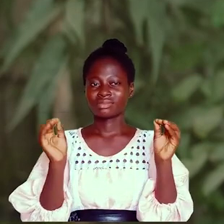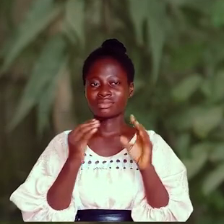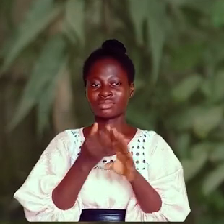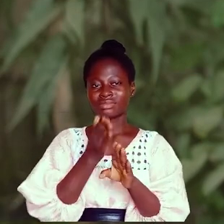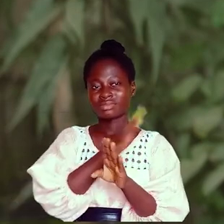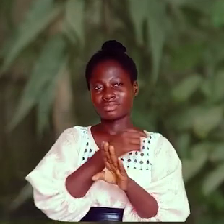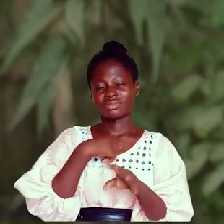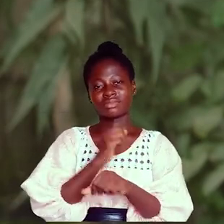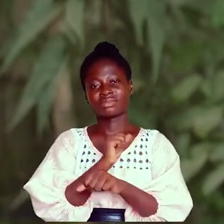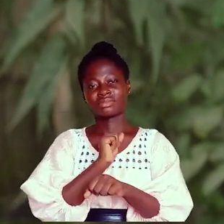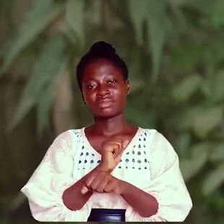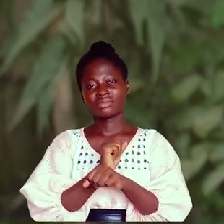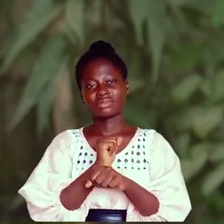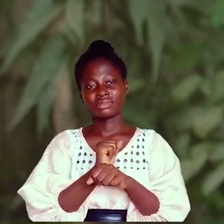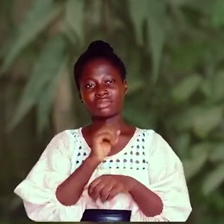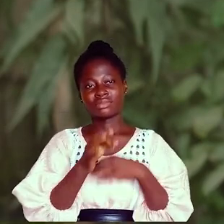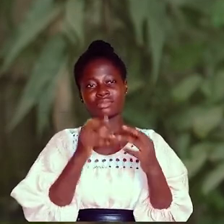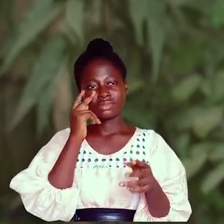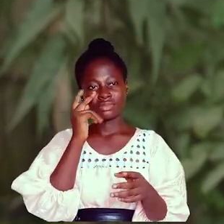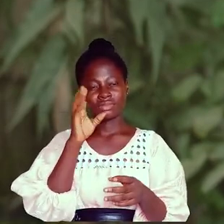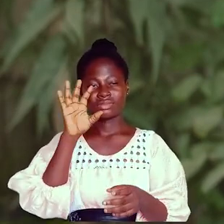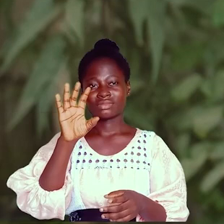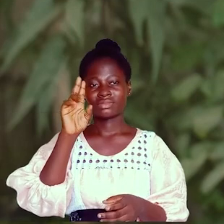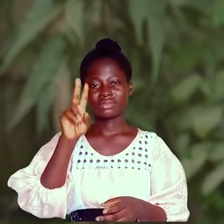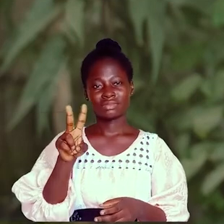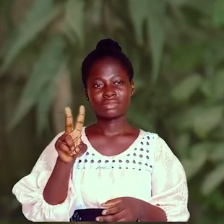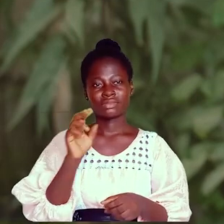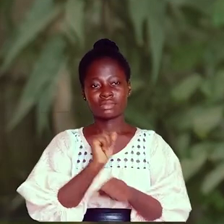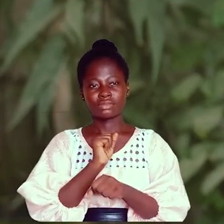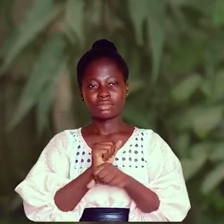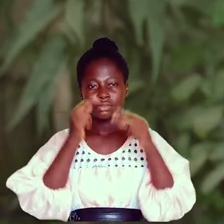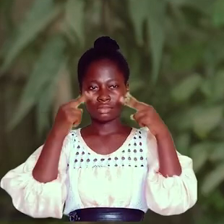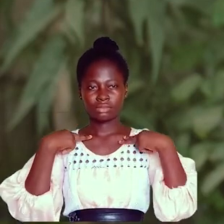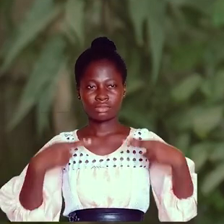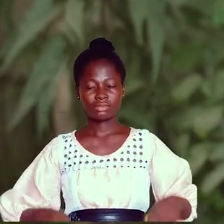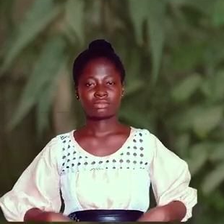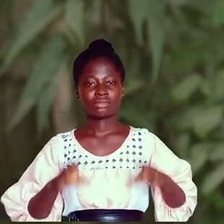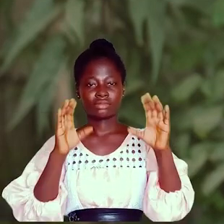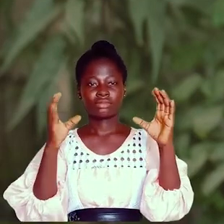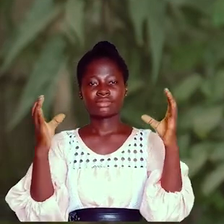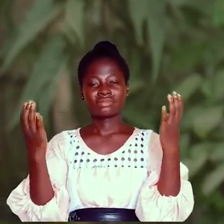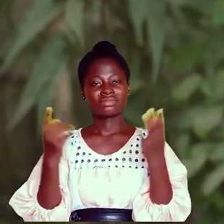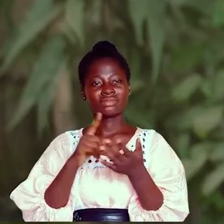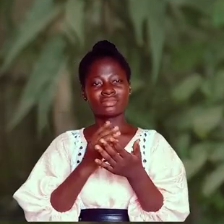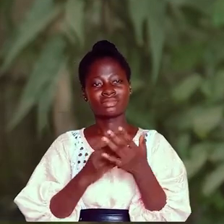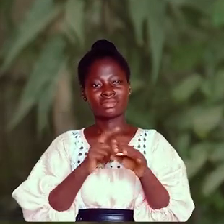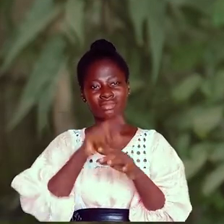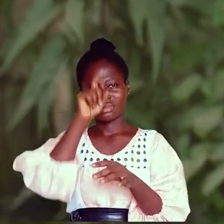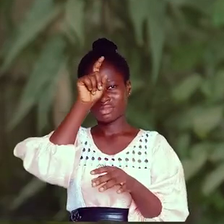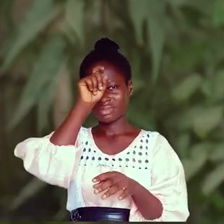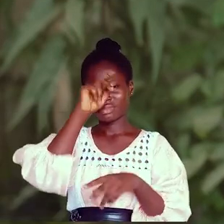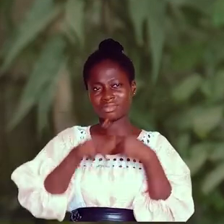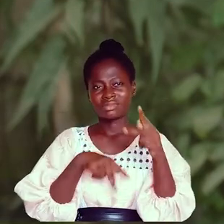got another job. And now when you look at my CV, because I've done a lot of work in the mental health community, I sometimes wonder